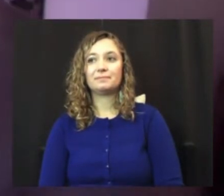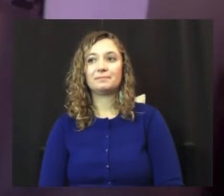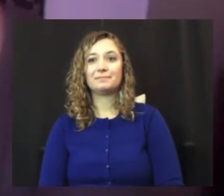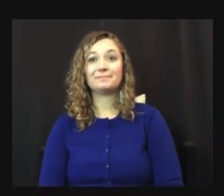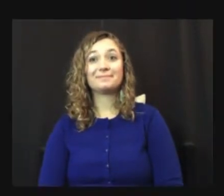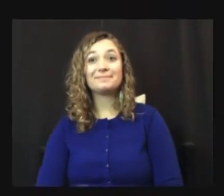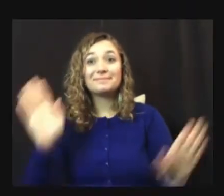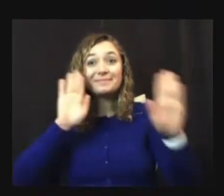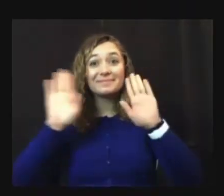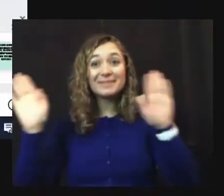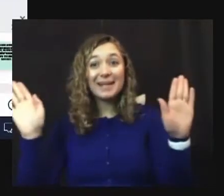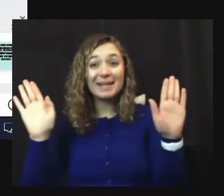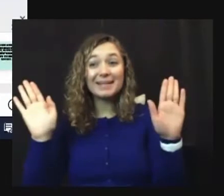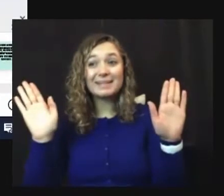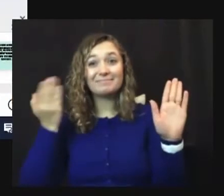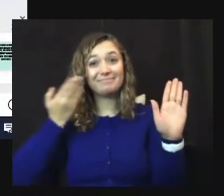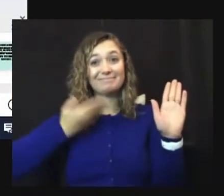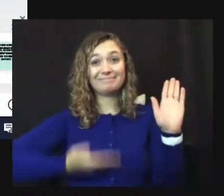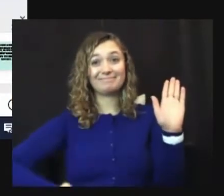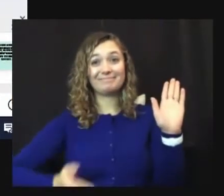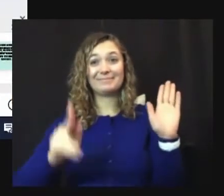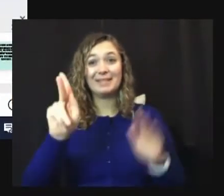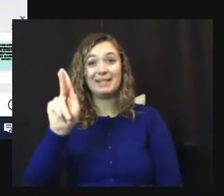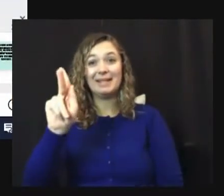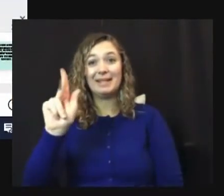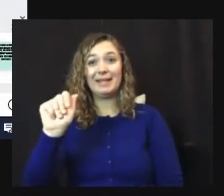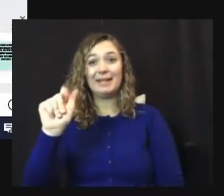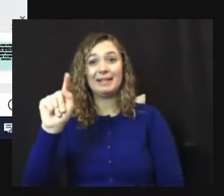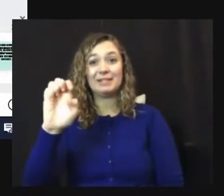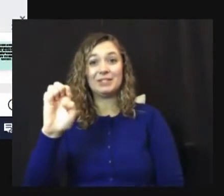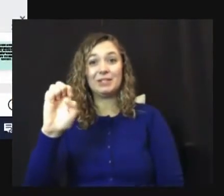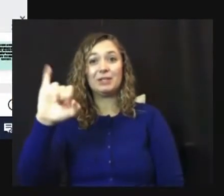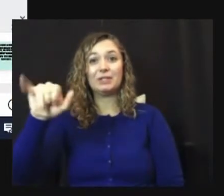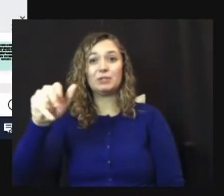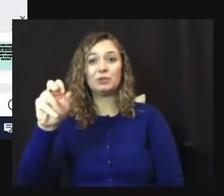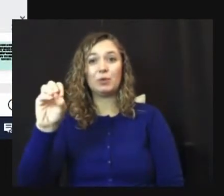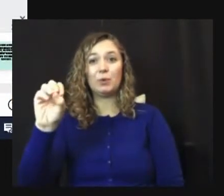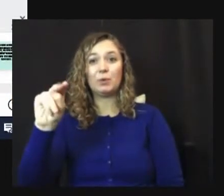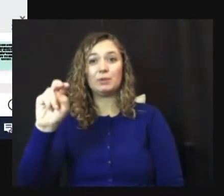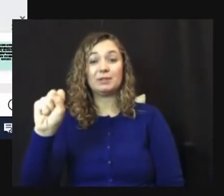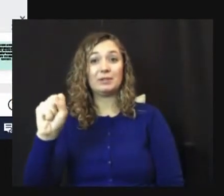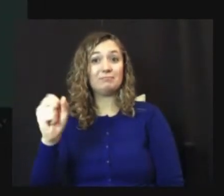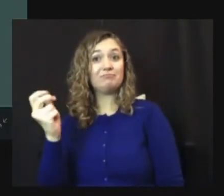Hi there, I'm Kate Jones and I'm here today with Tara Vance.